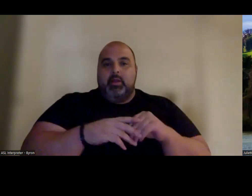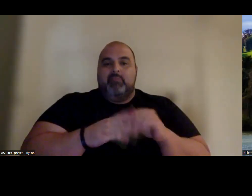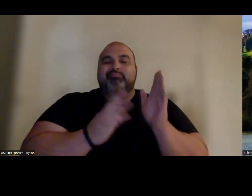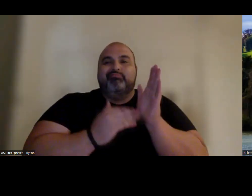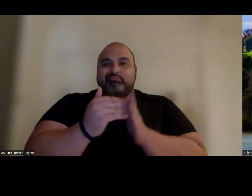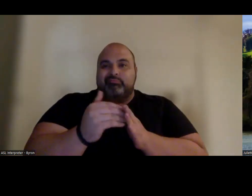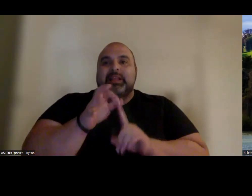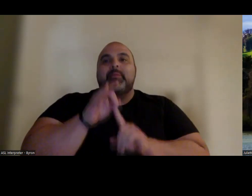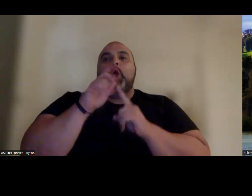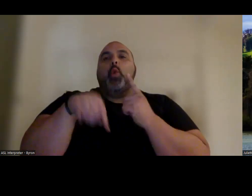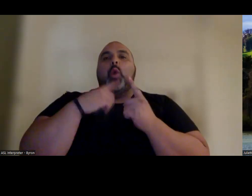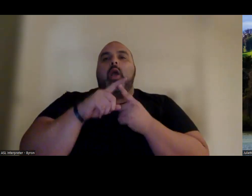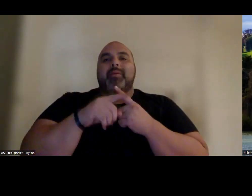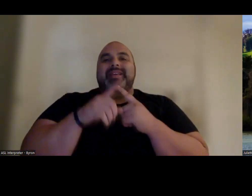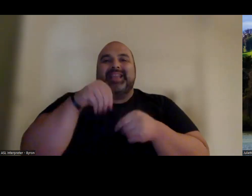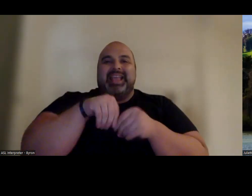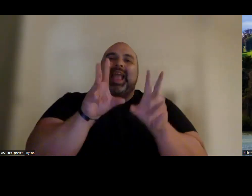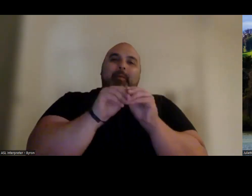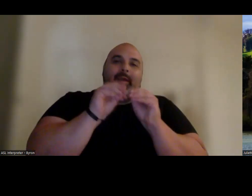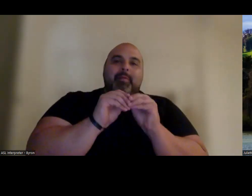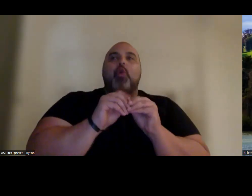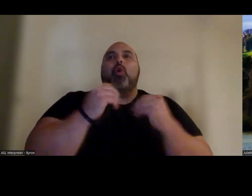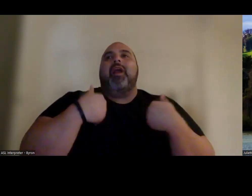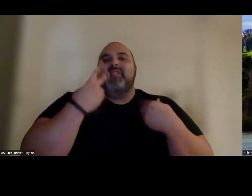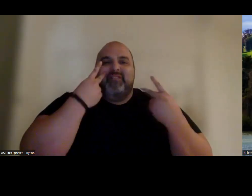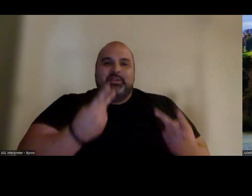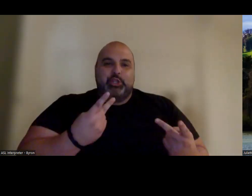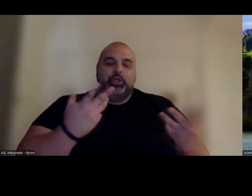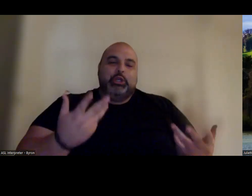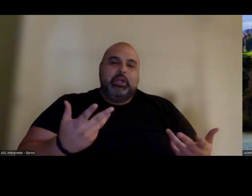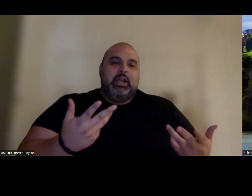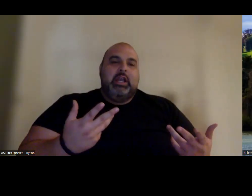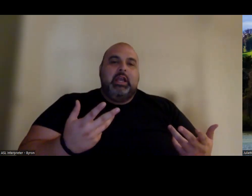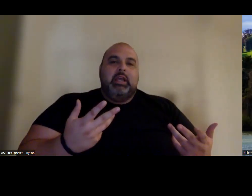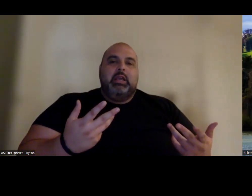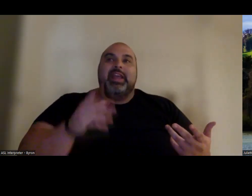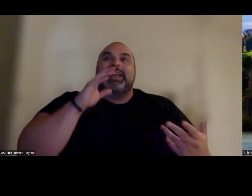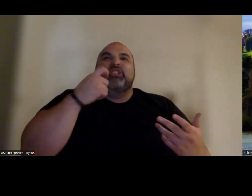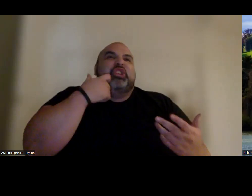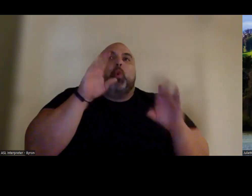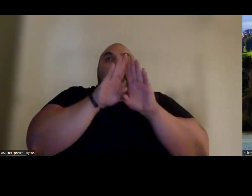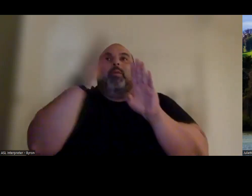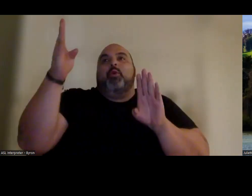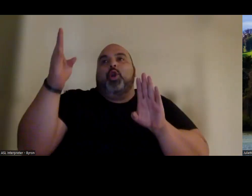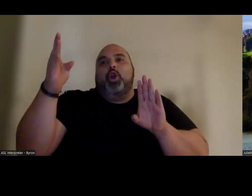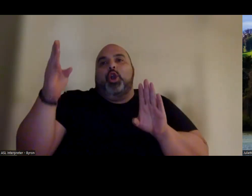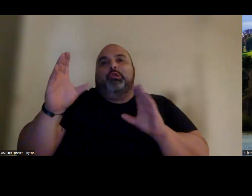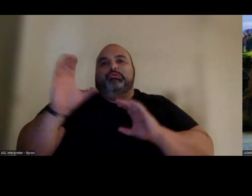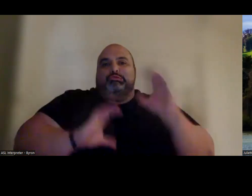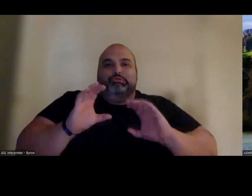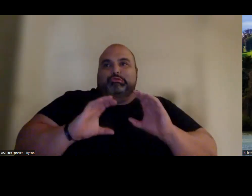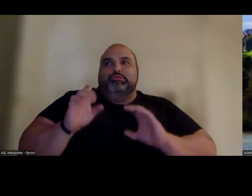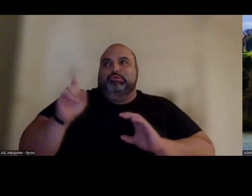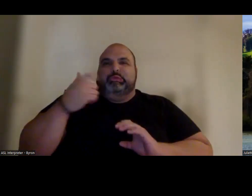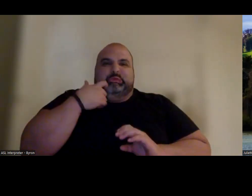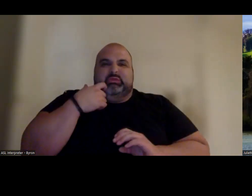especially when I'm in meetings or have a visitor. They just opened my door and are chatting right in my doorway.